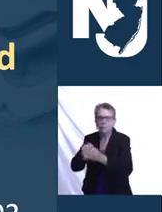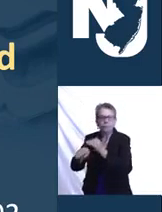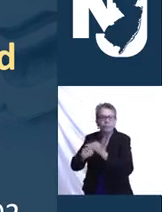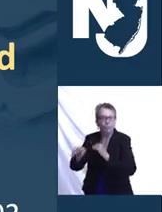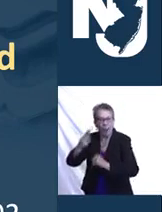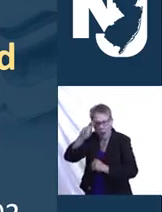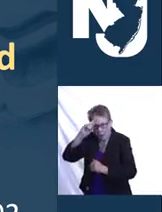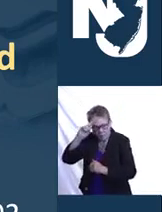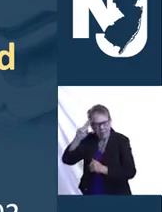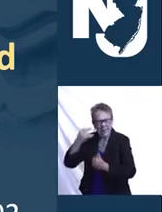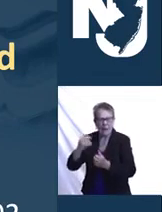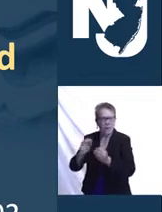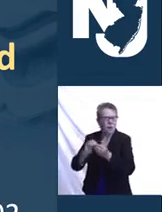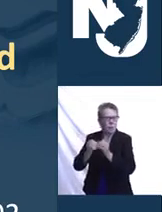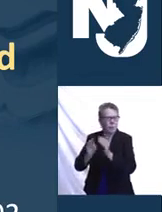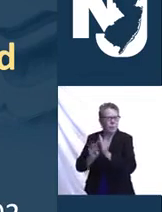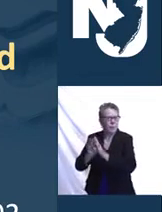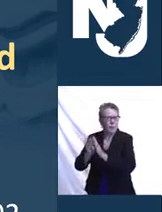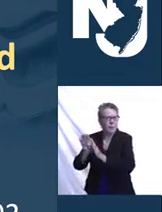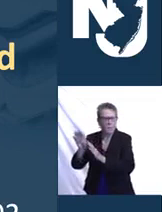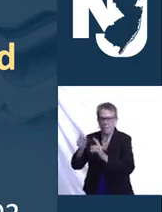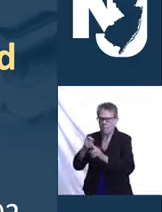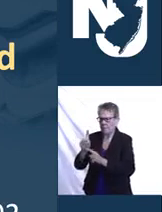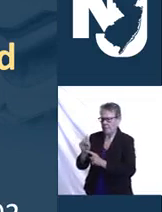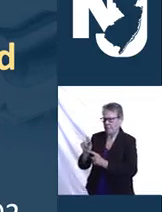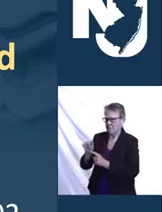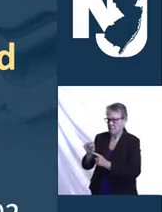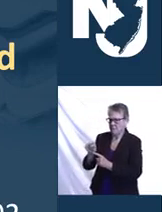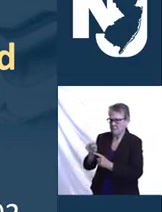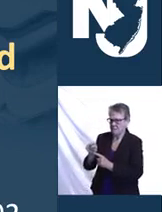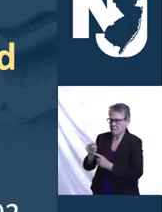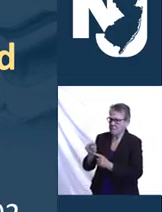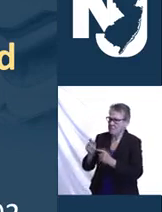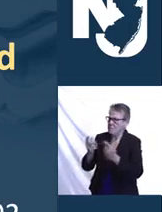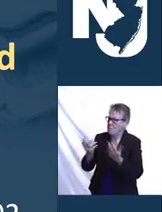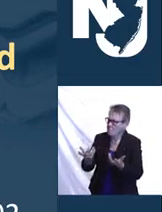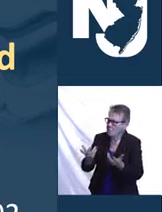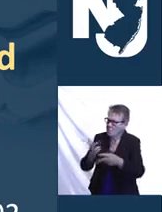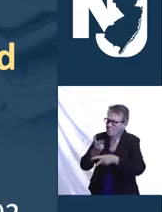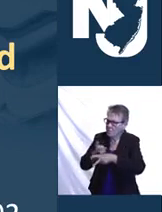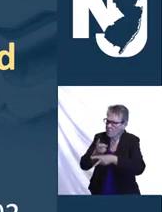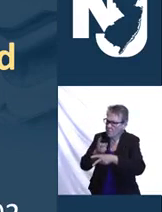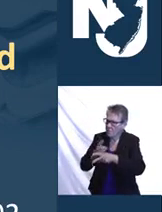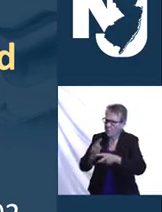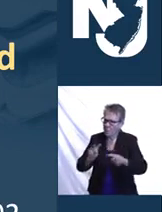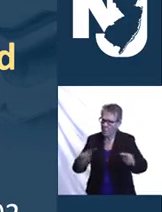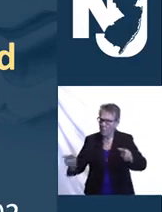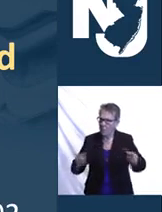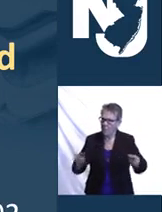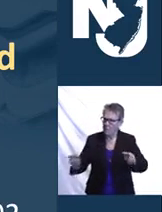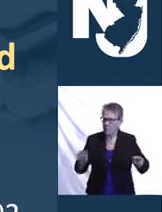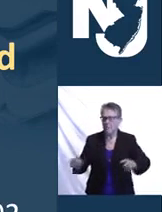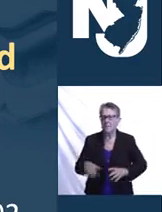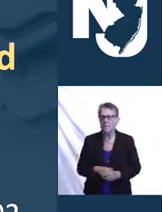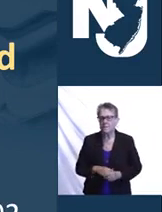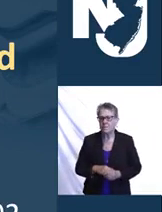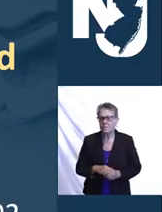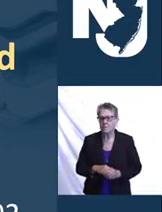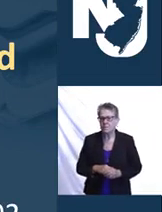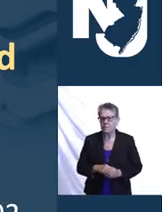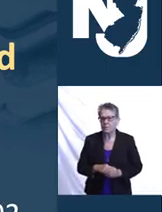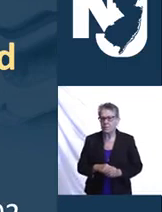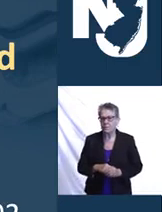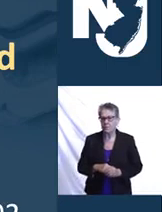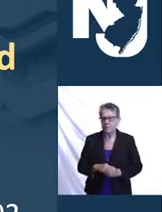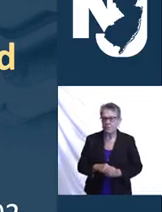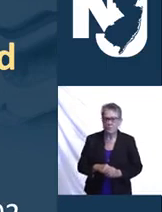our numbers are still being fueled by the Delta variant. The importance of preventing further spread